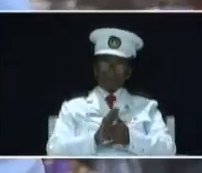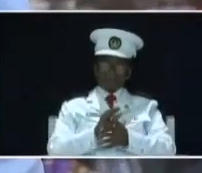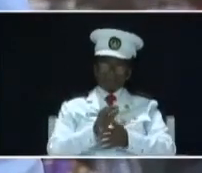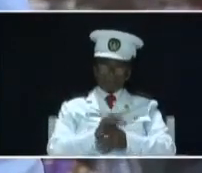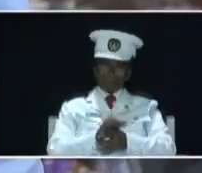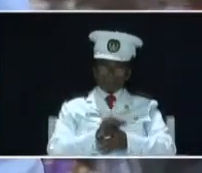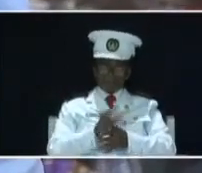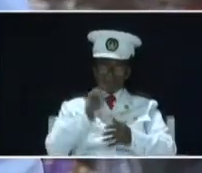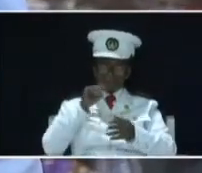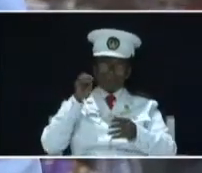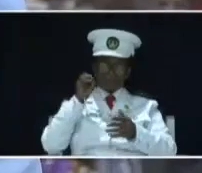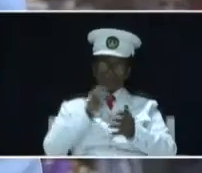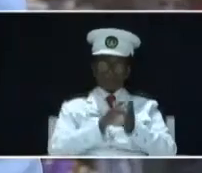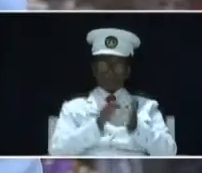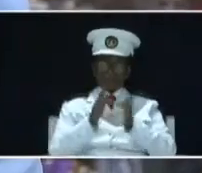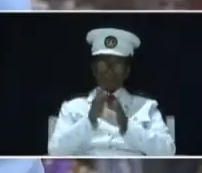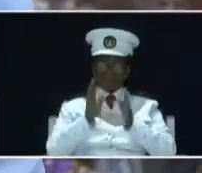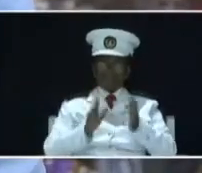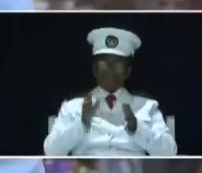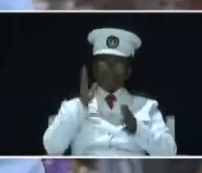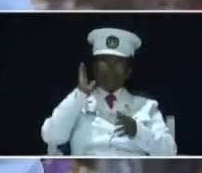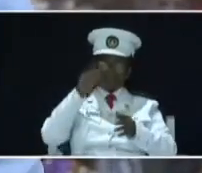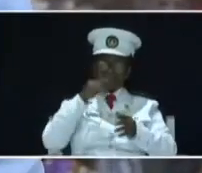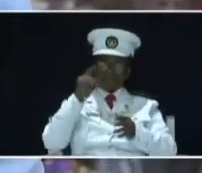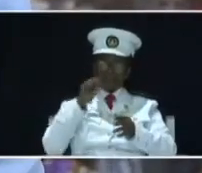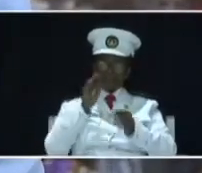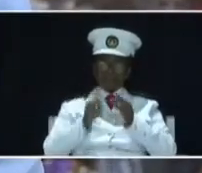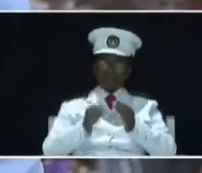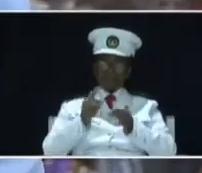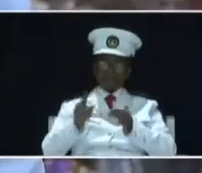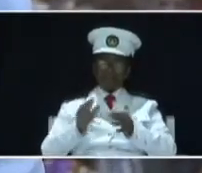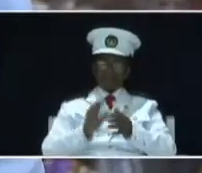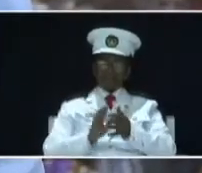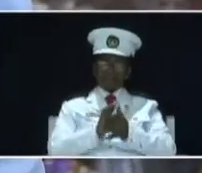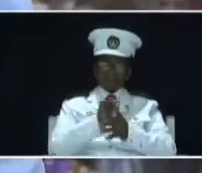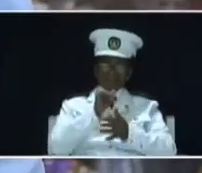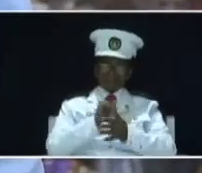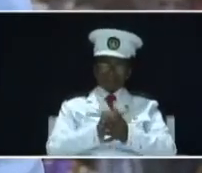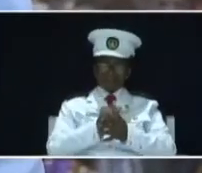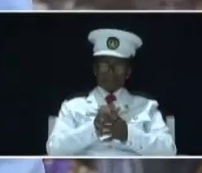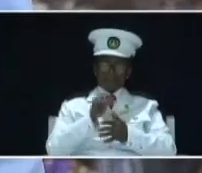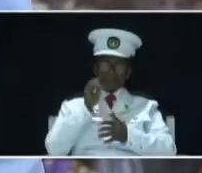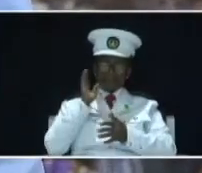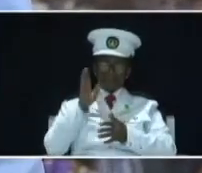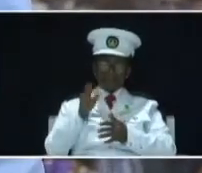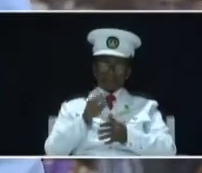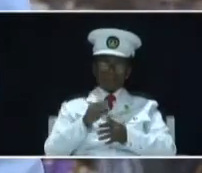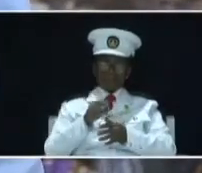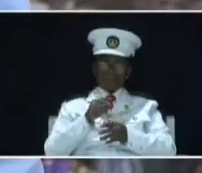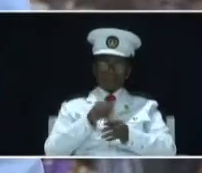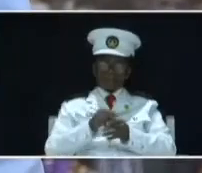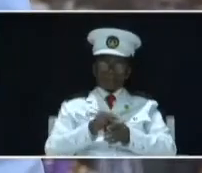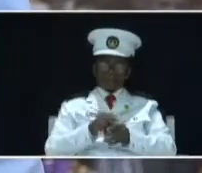Christianity will say, if you believe it, I will prove it. Exact opposites.